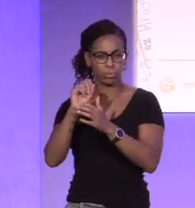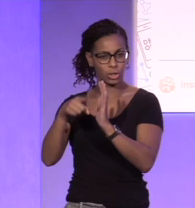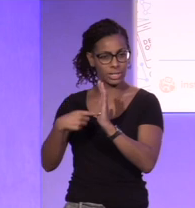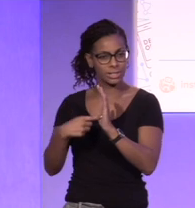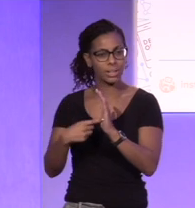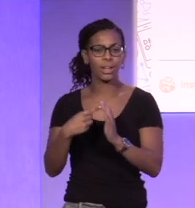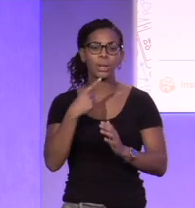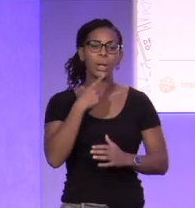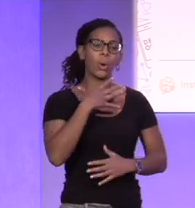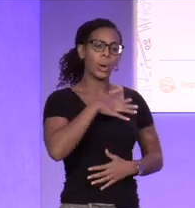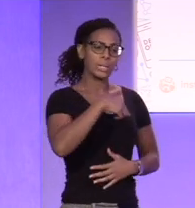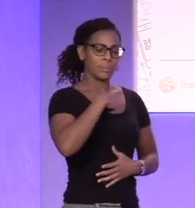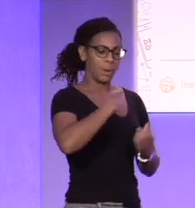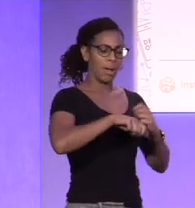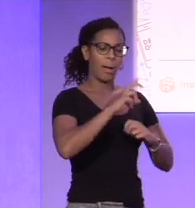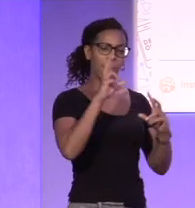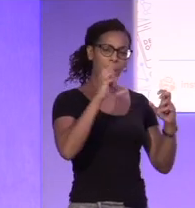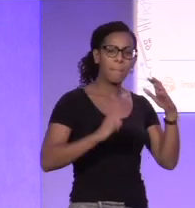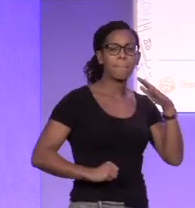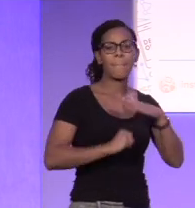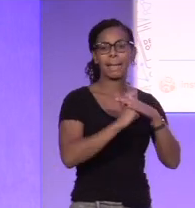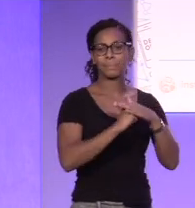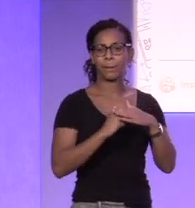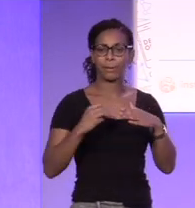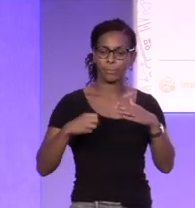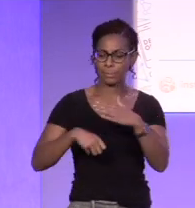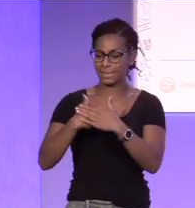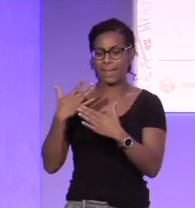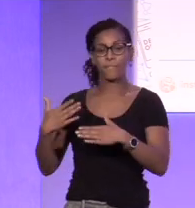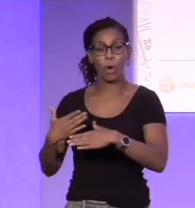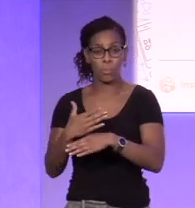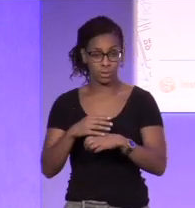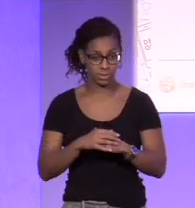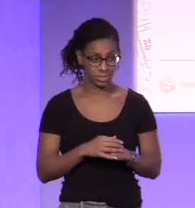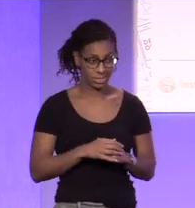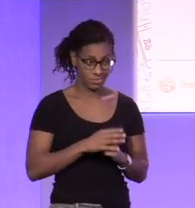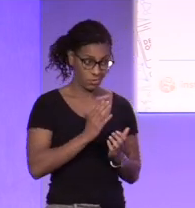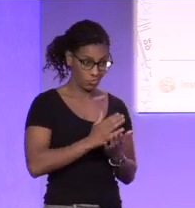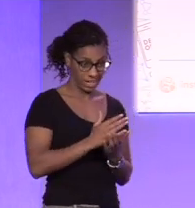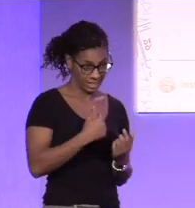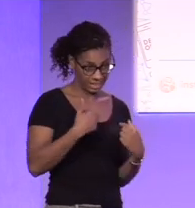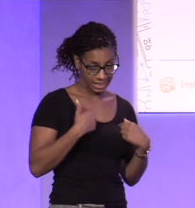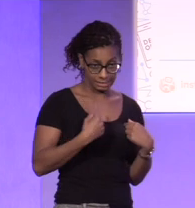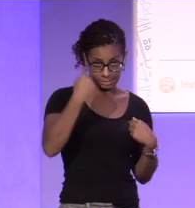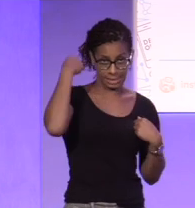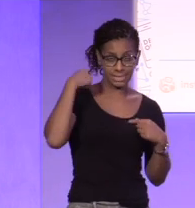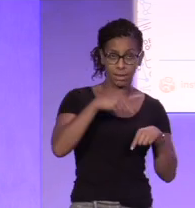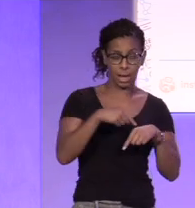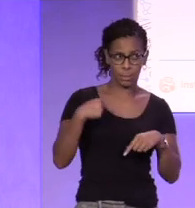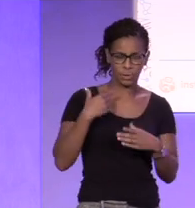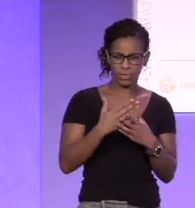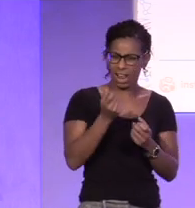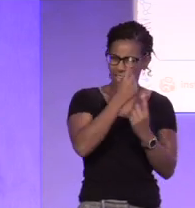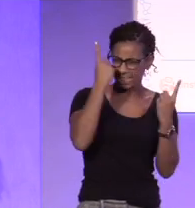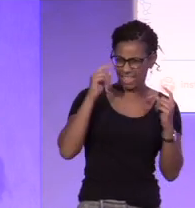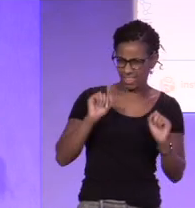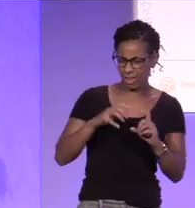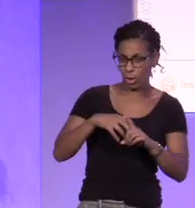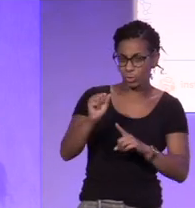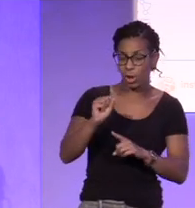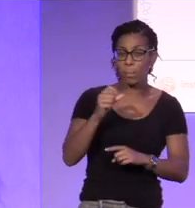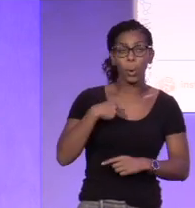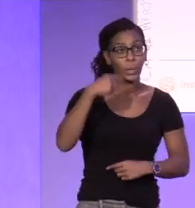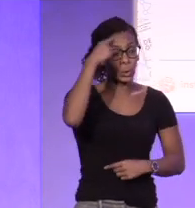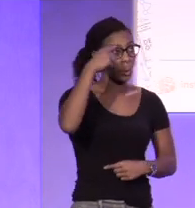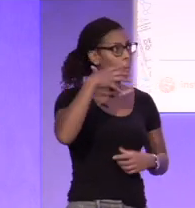DevOps. And that's not a typo. We just didn't understand what a DevOps culture and mindset was back then. But we knew we didn't just want to create